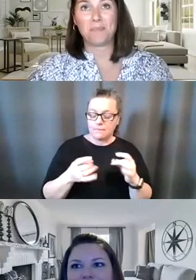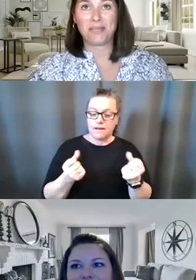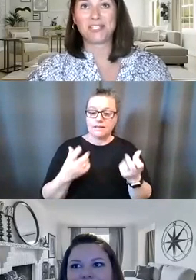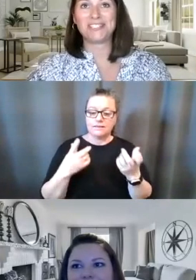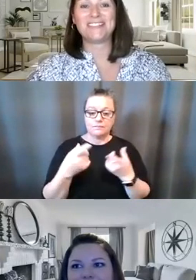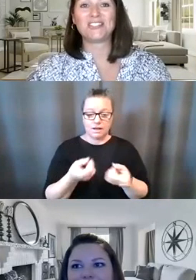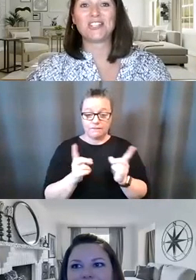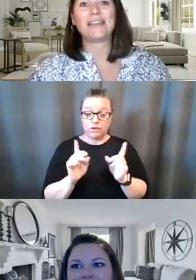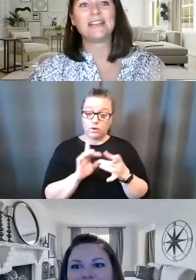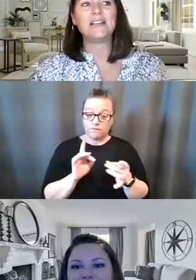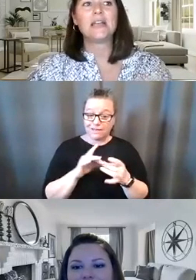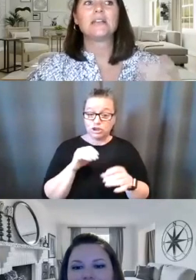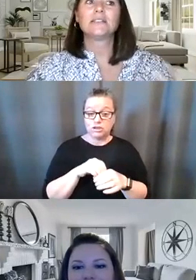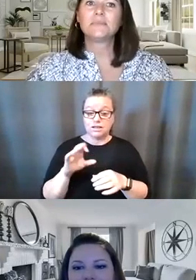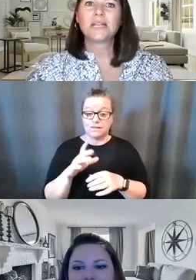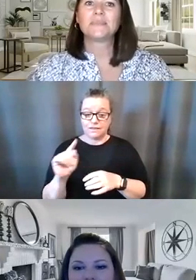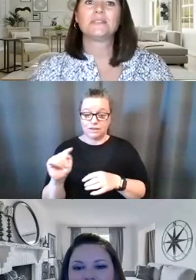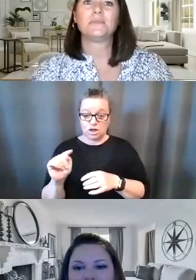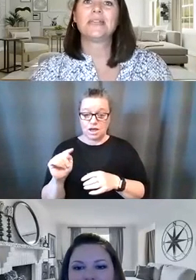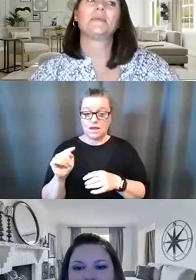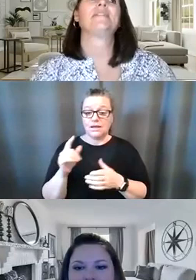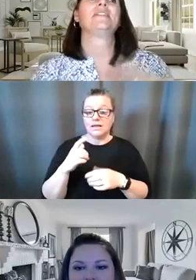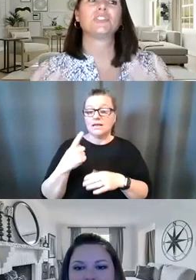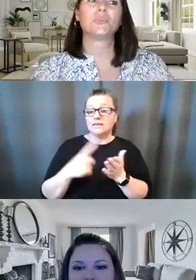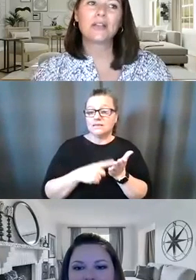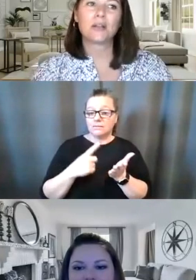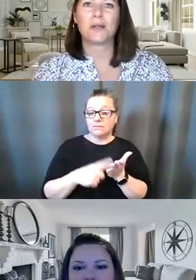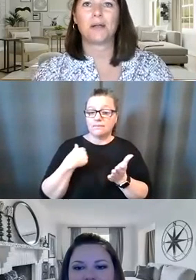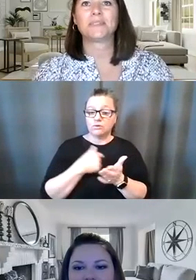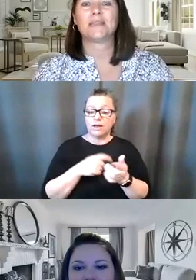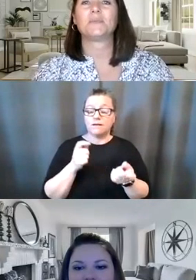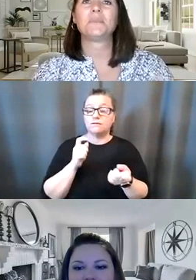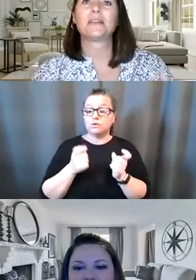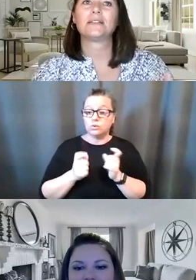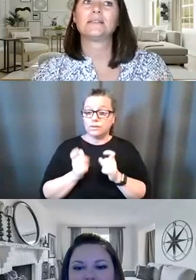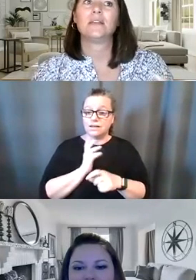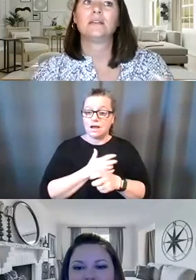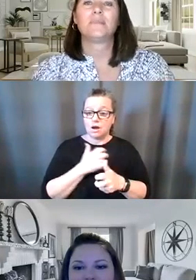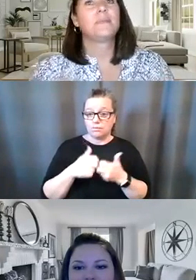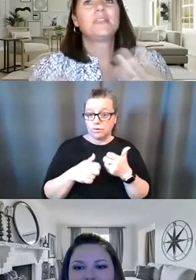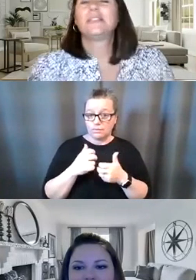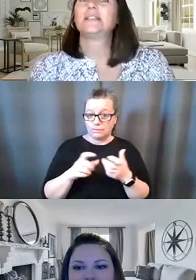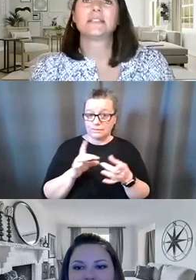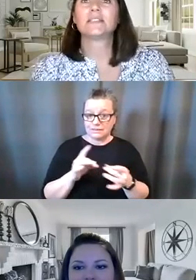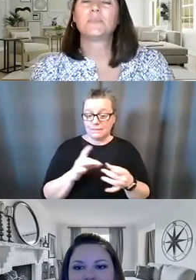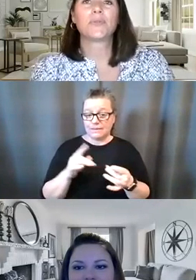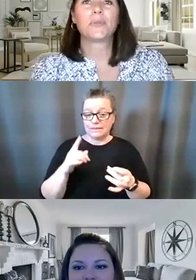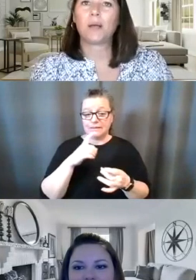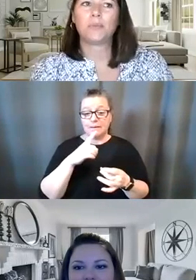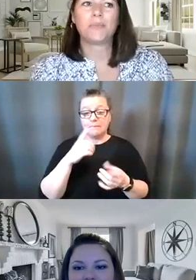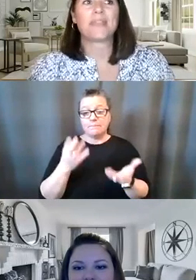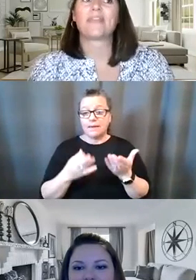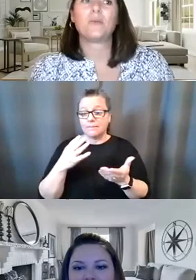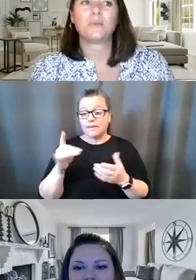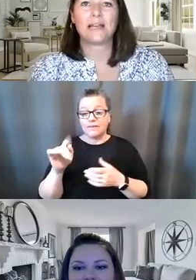have mentioned in the chat here, sometimes we end up having to tweak our problem statement because maybe the data doesn't support the